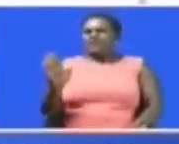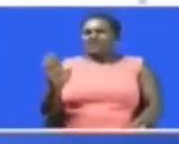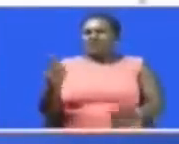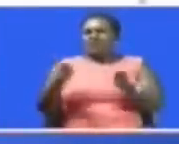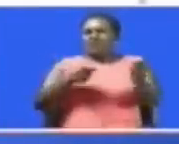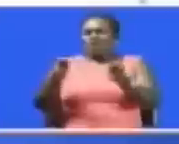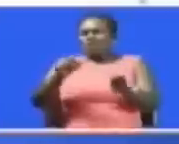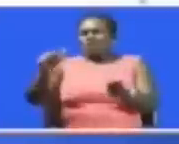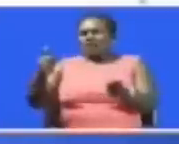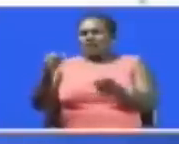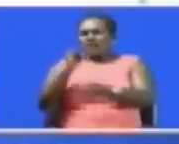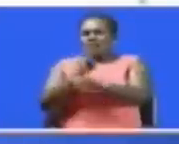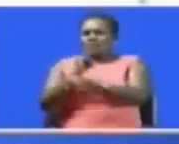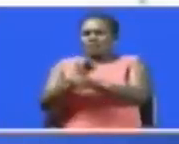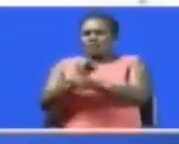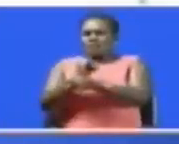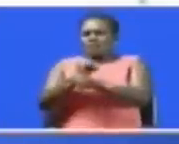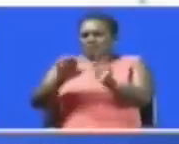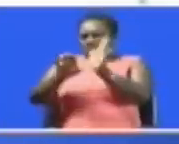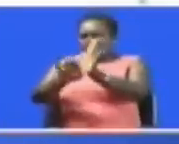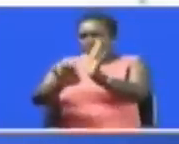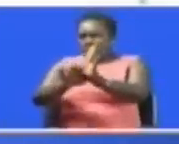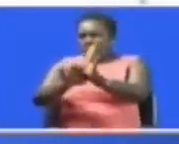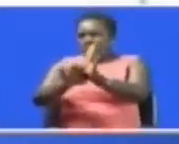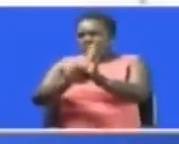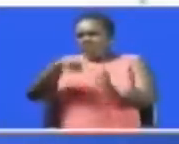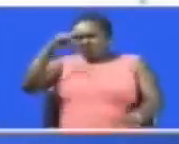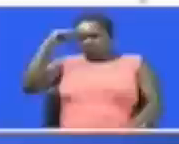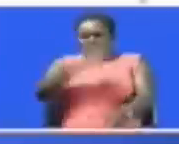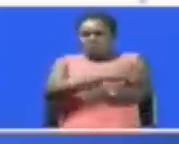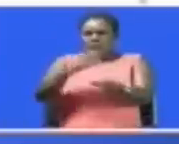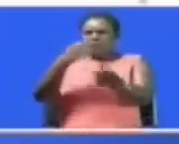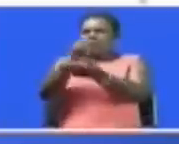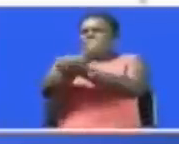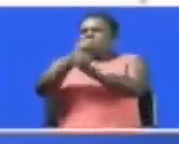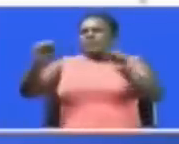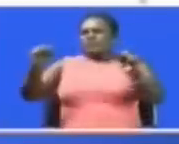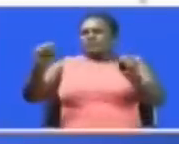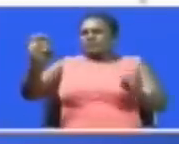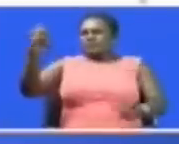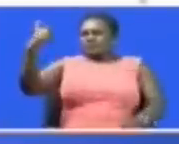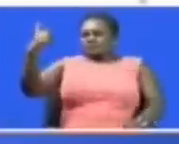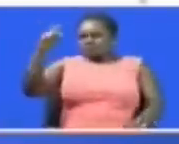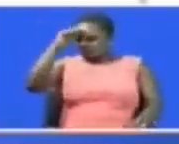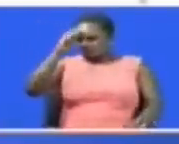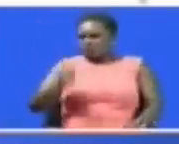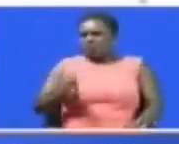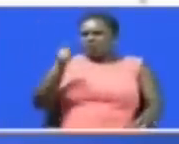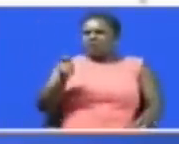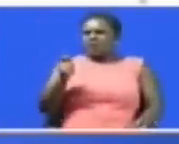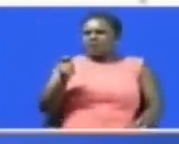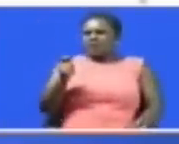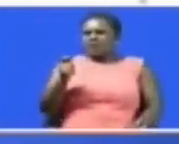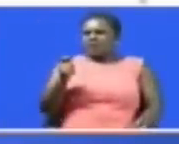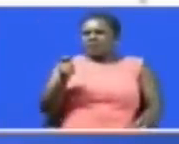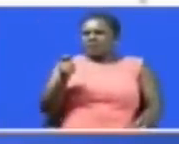to control these other institutions, like now, I mean, it is obvious that because of the power of the presidency, the judiciary